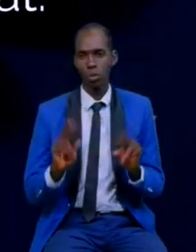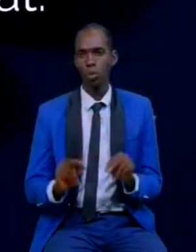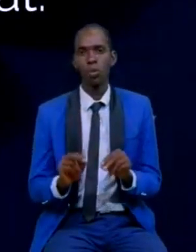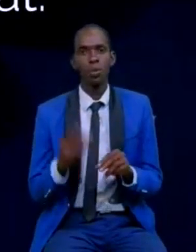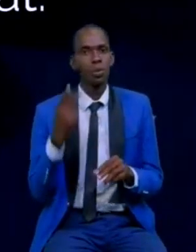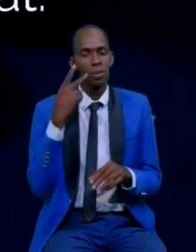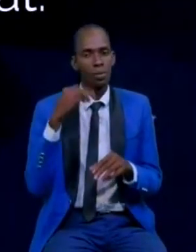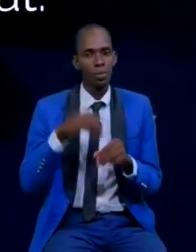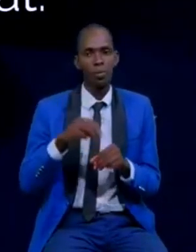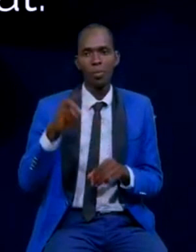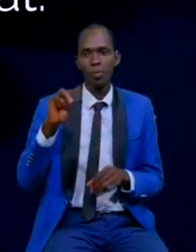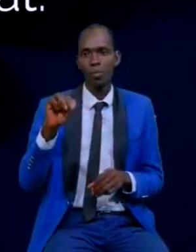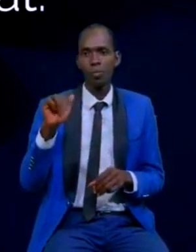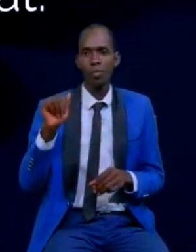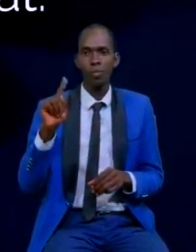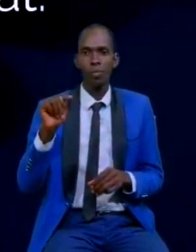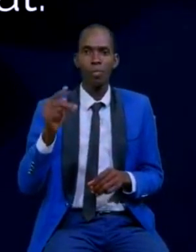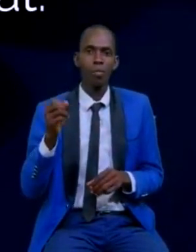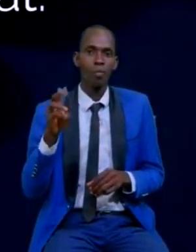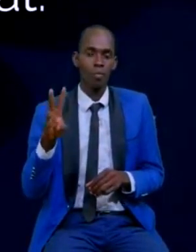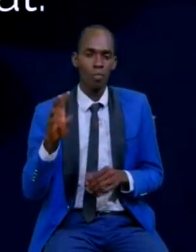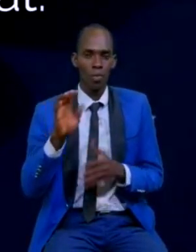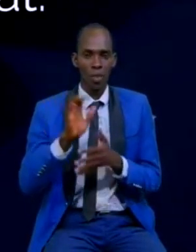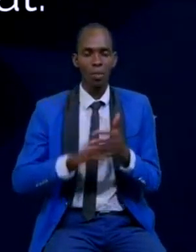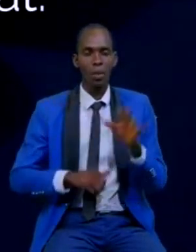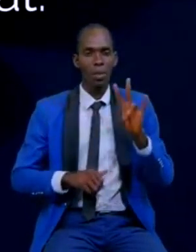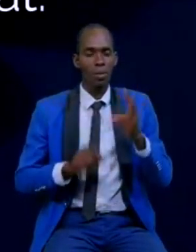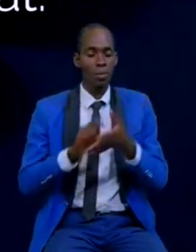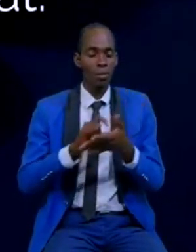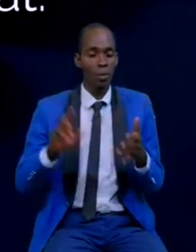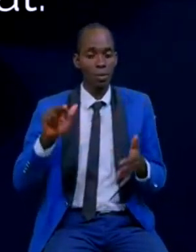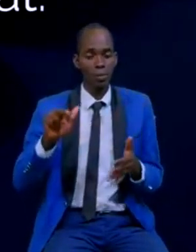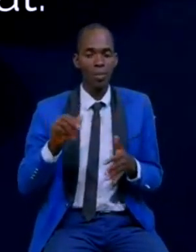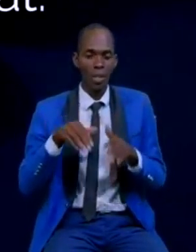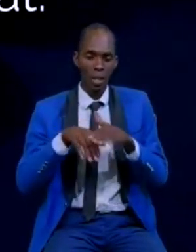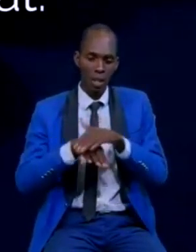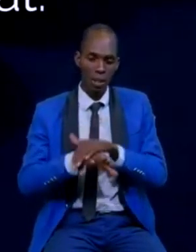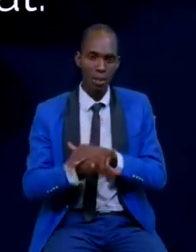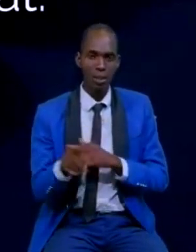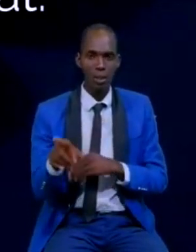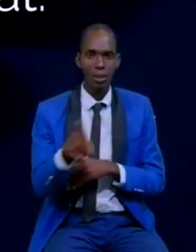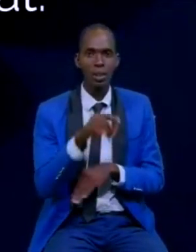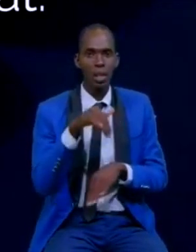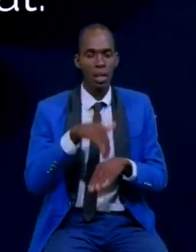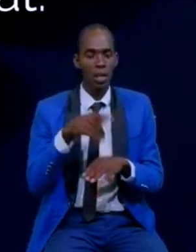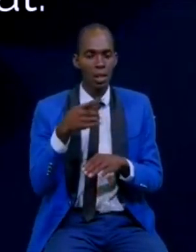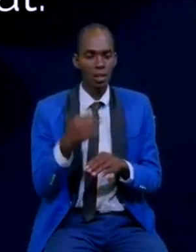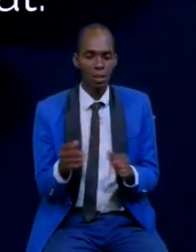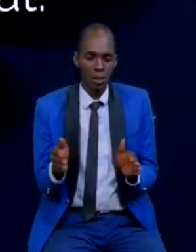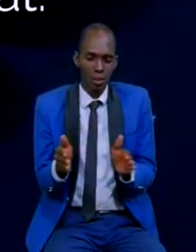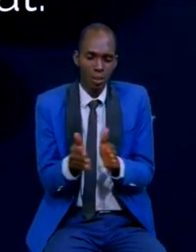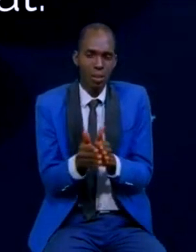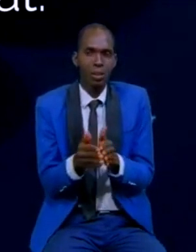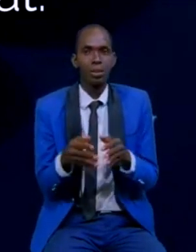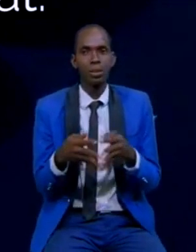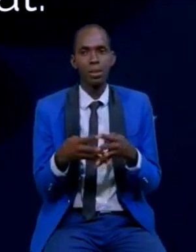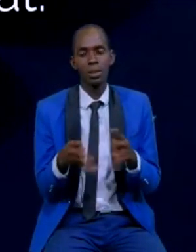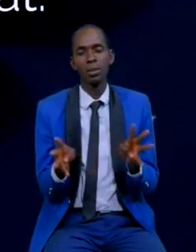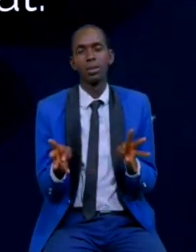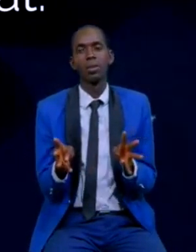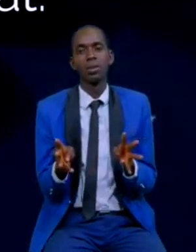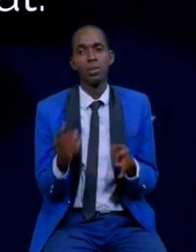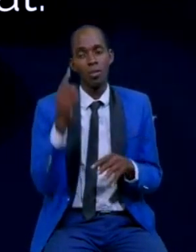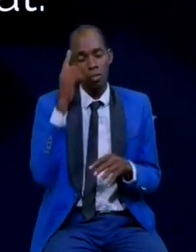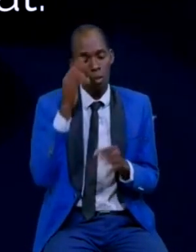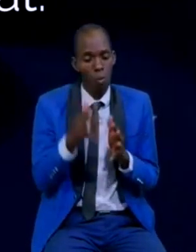we're looking at verse 13. Enter ye in at the straight gate,